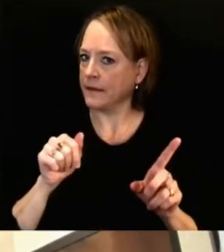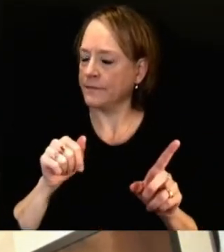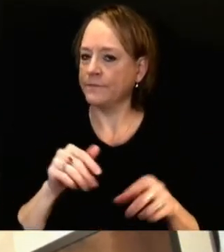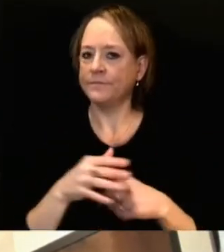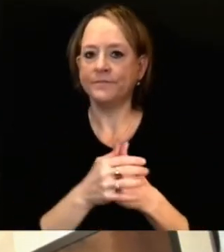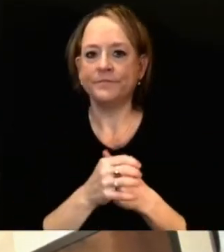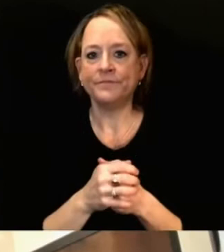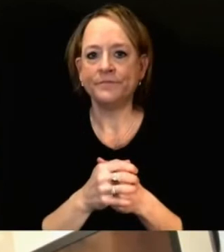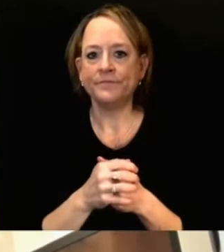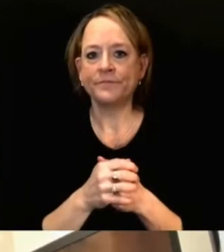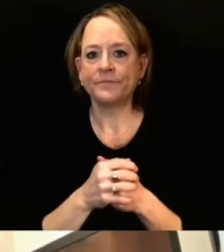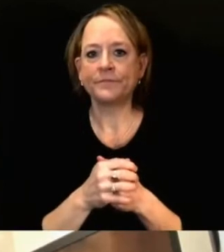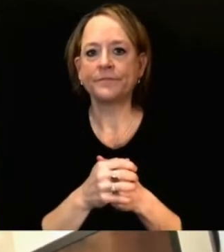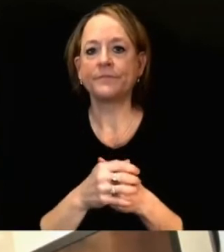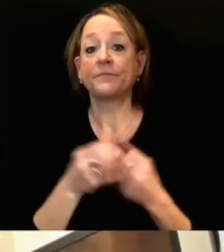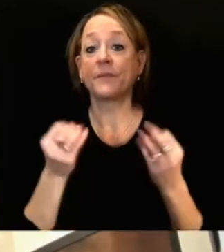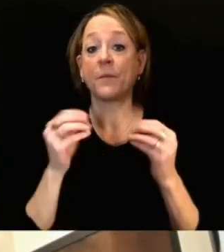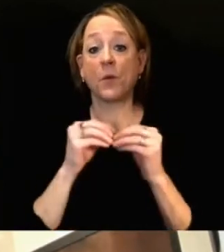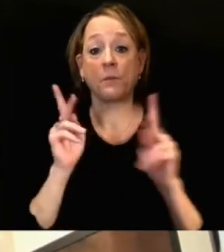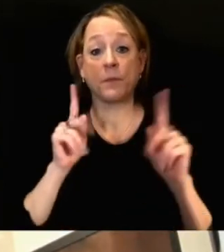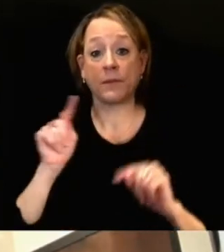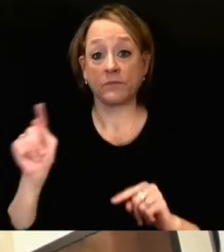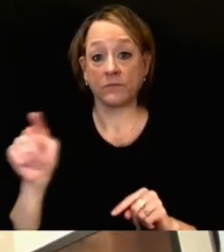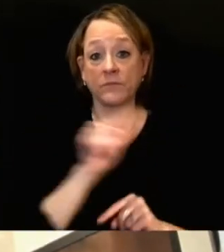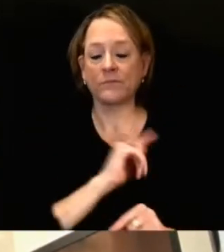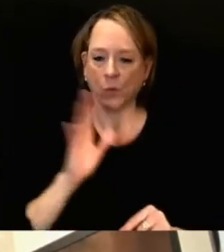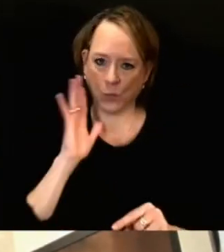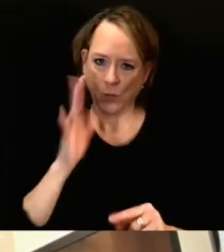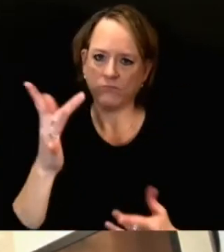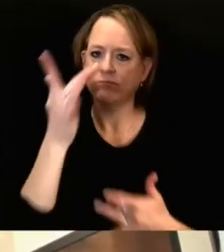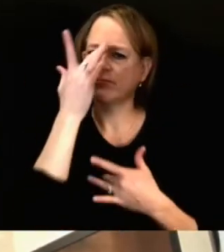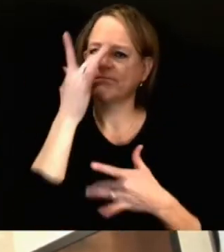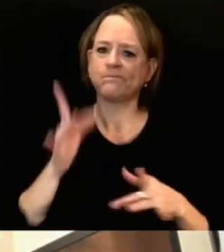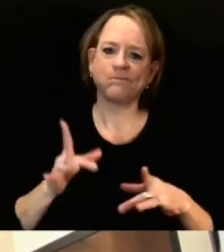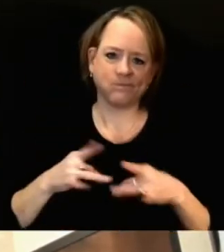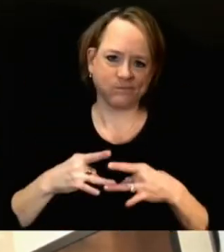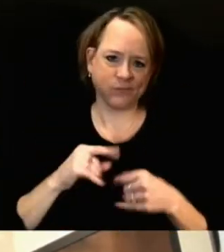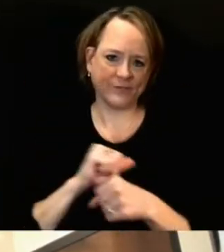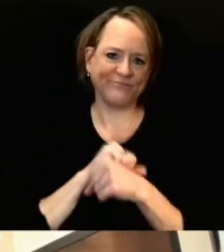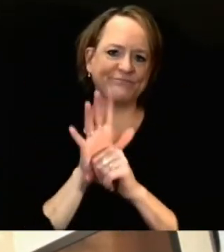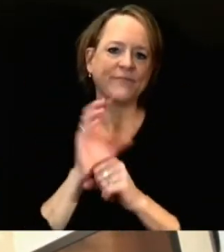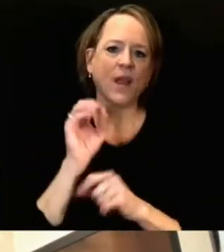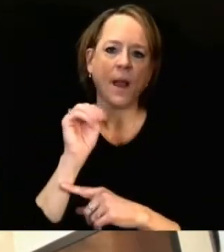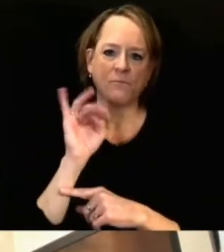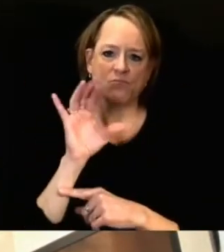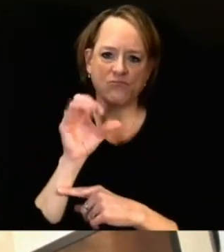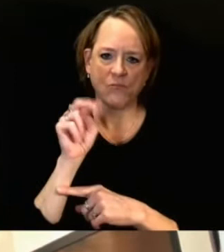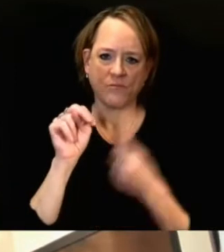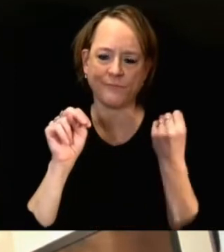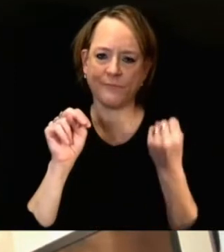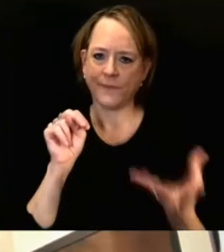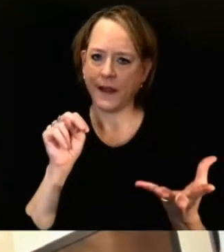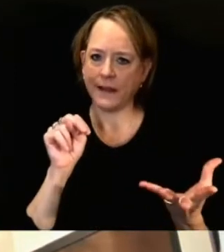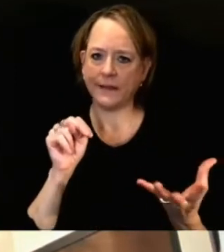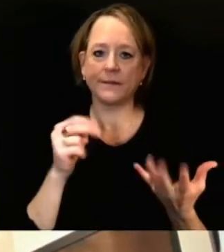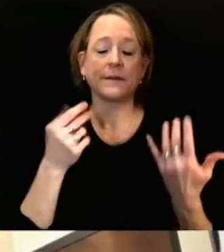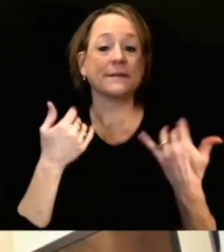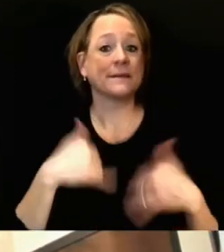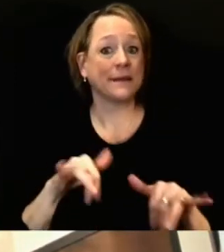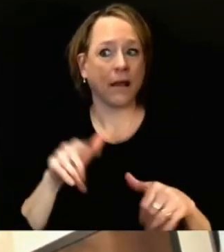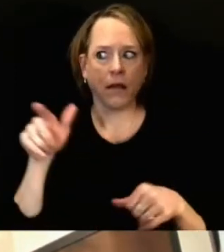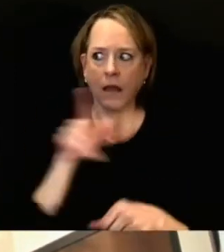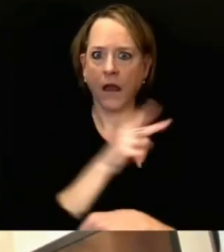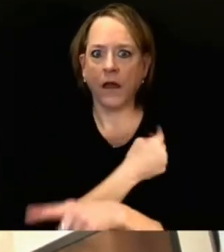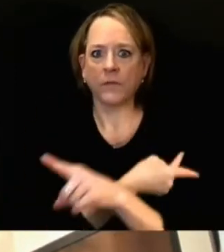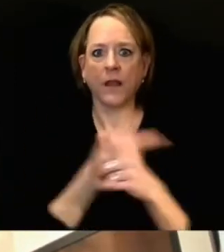to, and is continuing to translate to full hospitals, and which brings our risk to all of us who might need emergency health